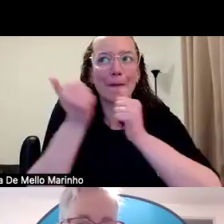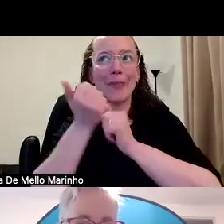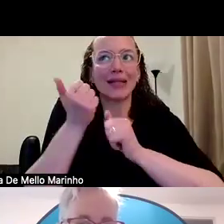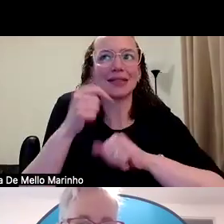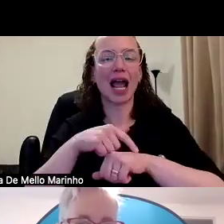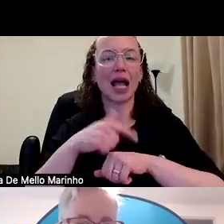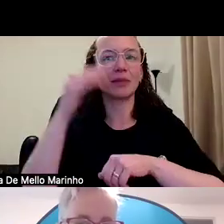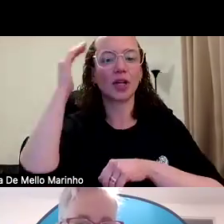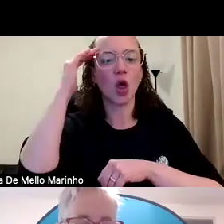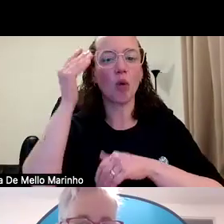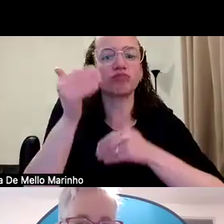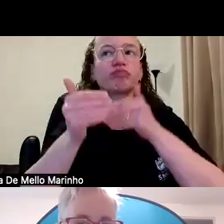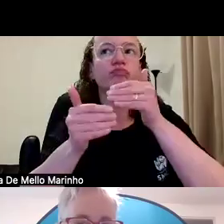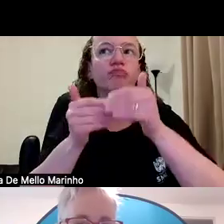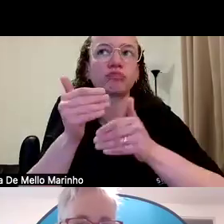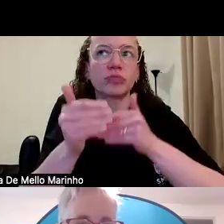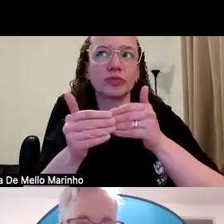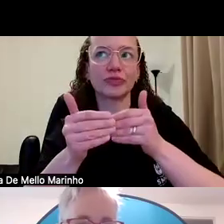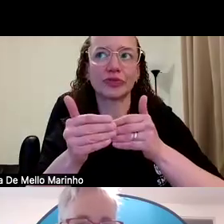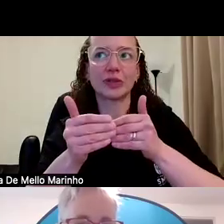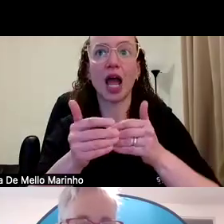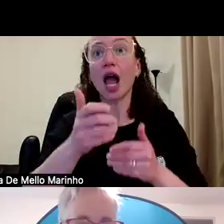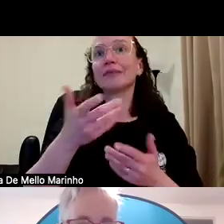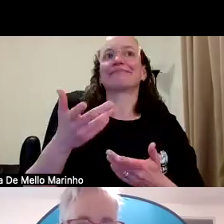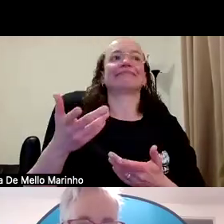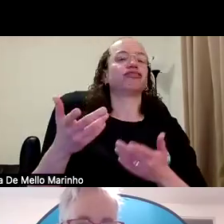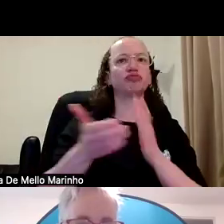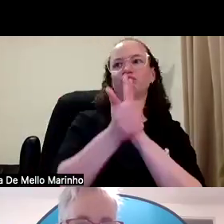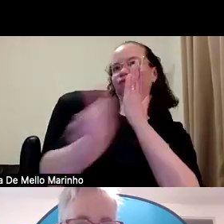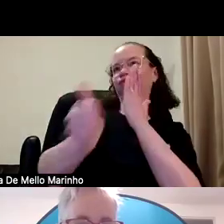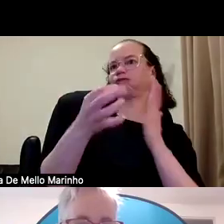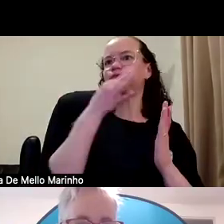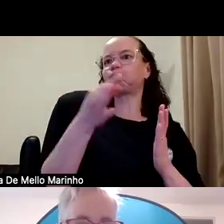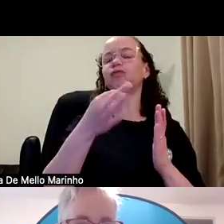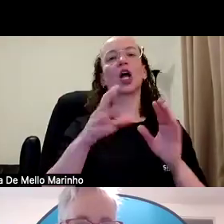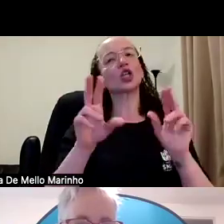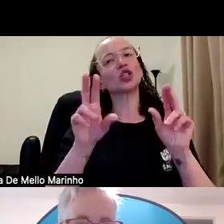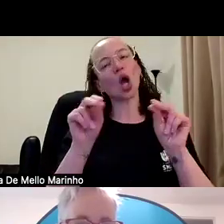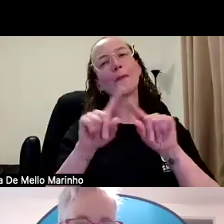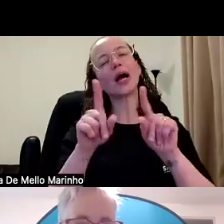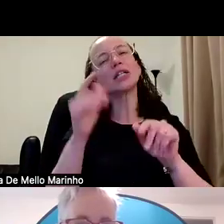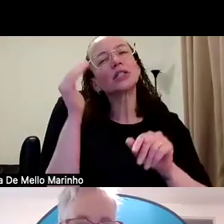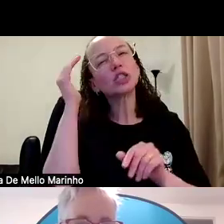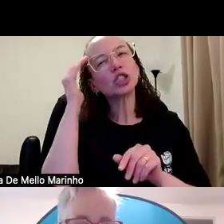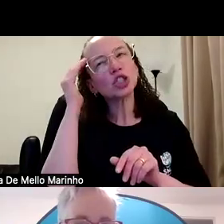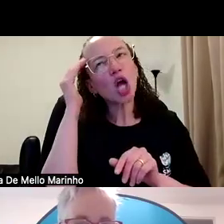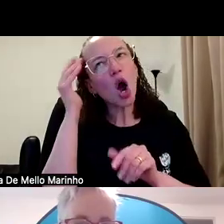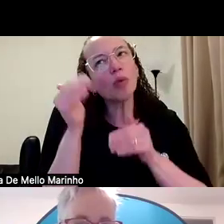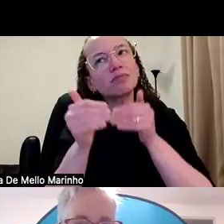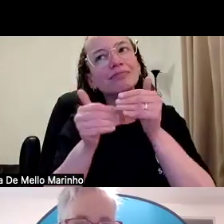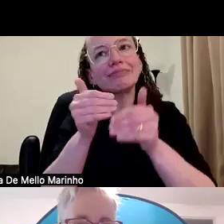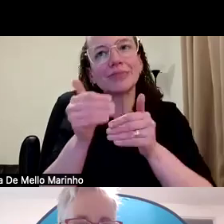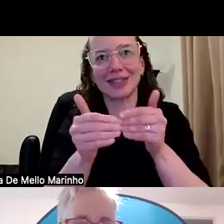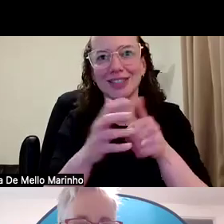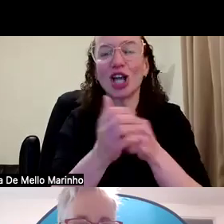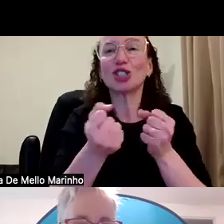desk does know most of the time how things go. They might not be super knowledgeable